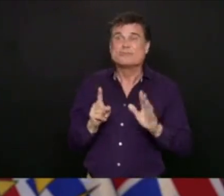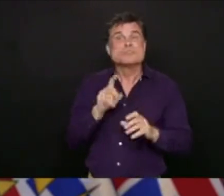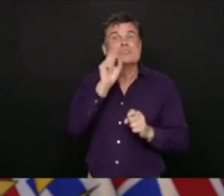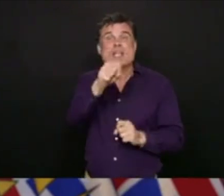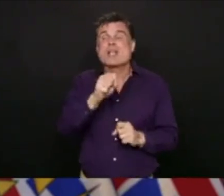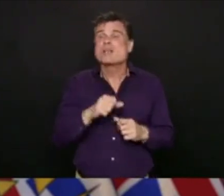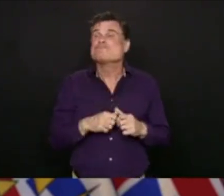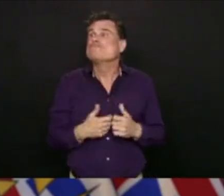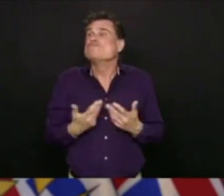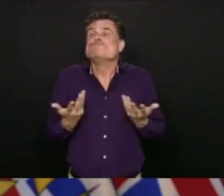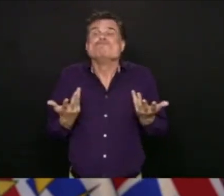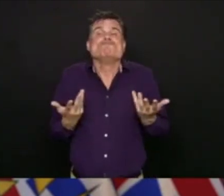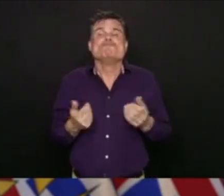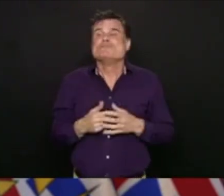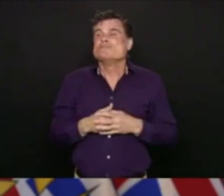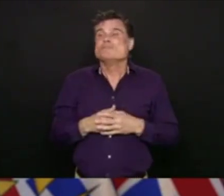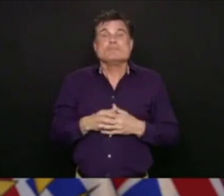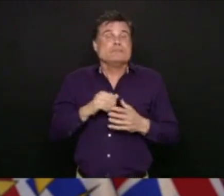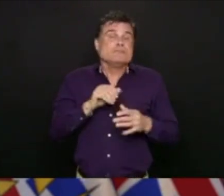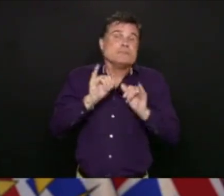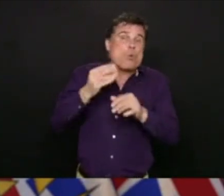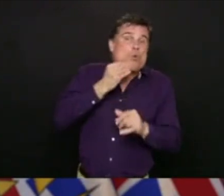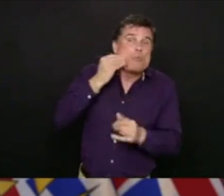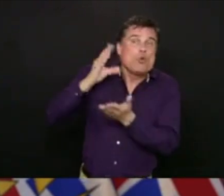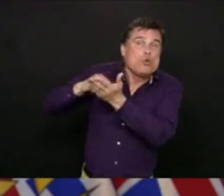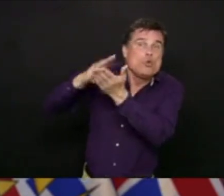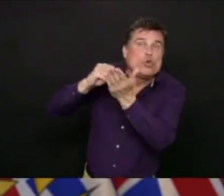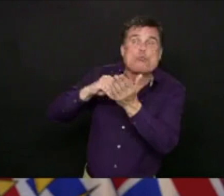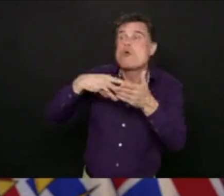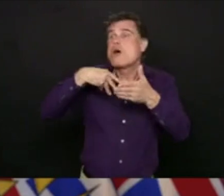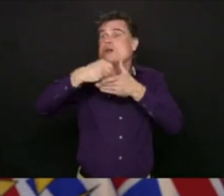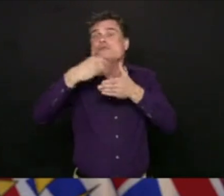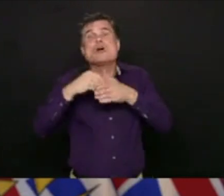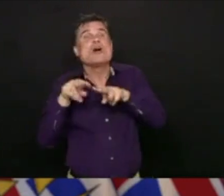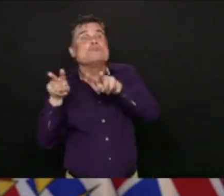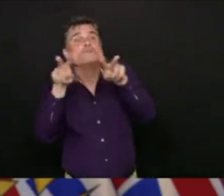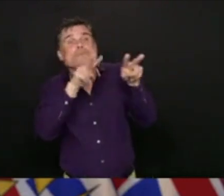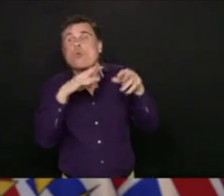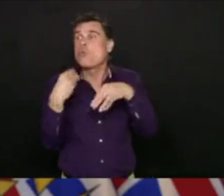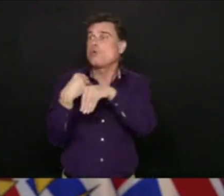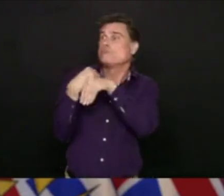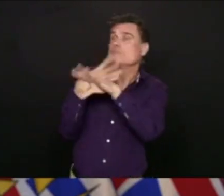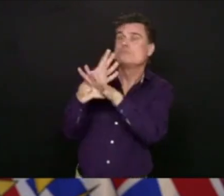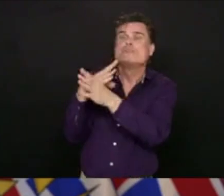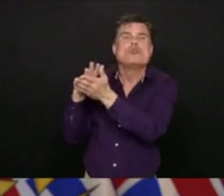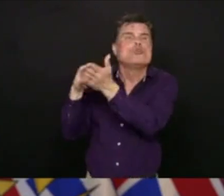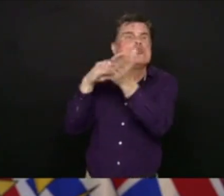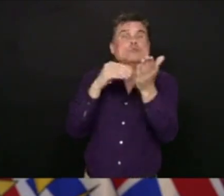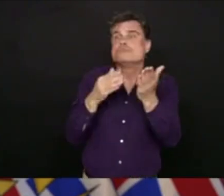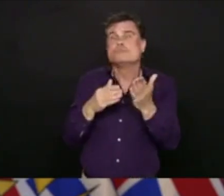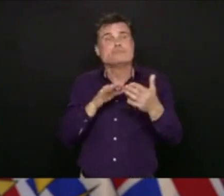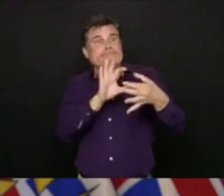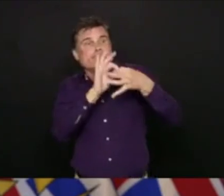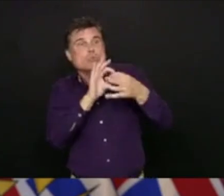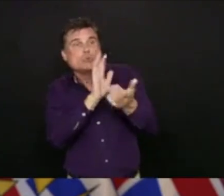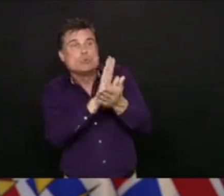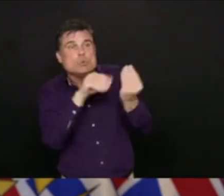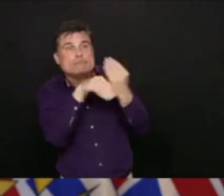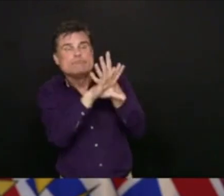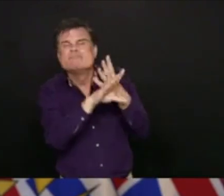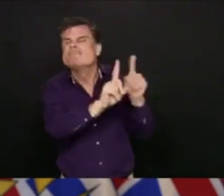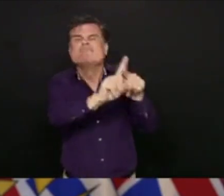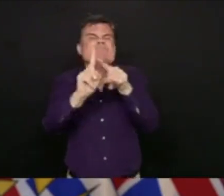Everybody's circumstances and experience of this pandemic are different and unique, and you need to do what works for you, and